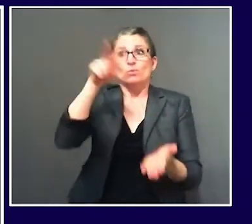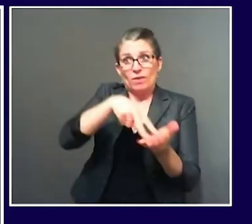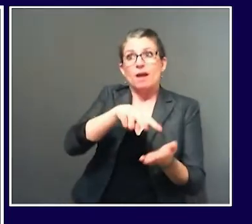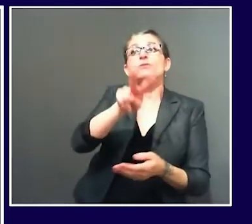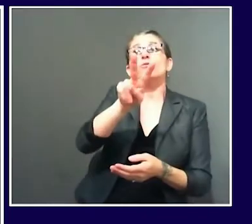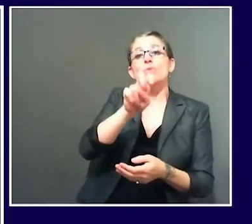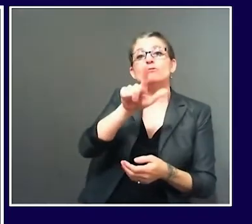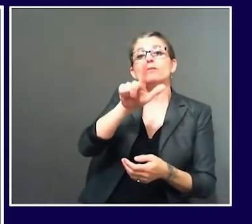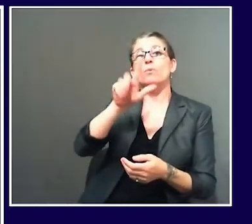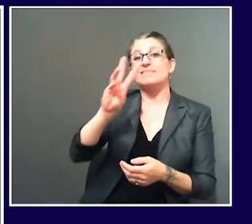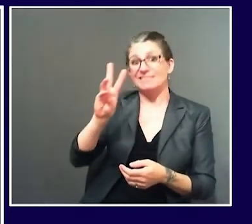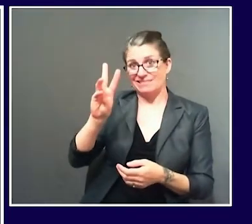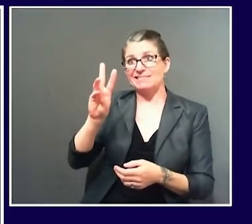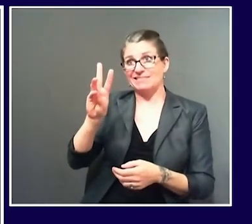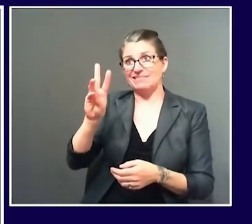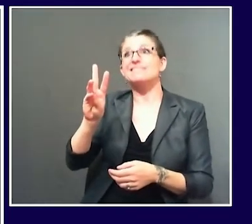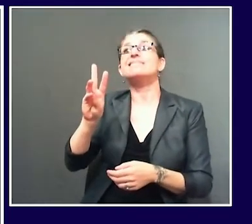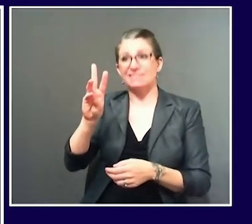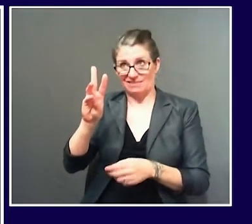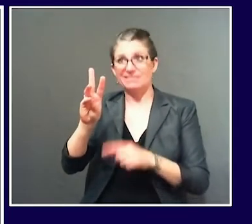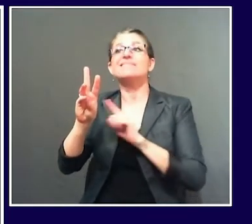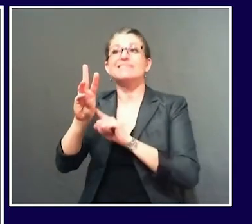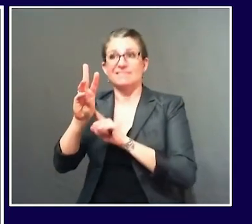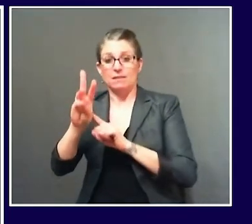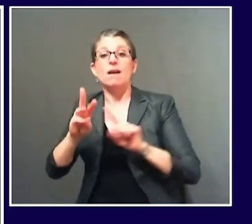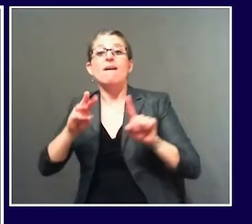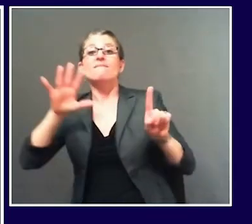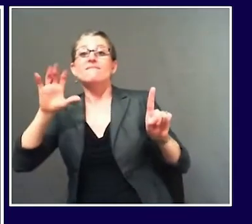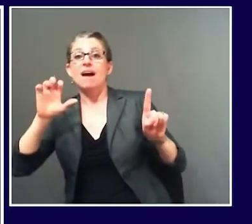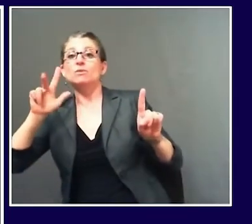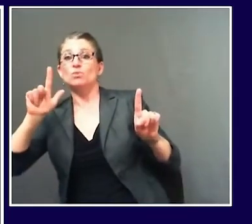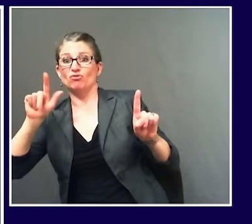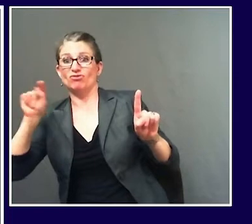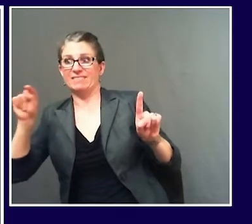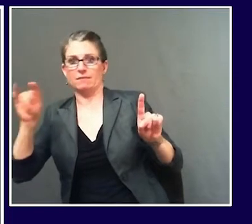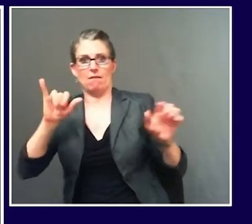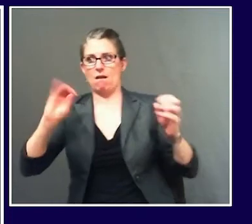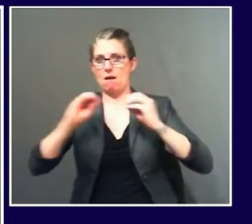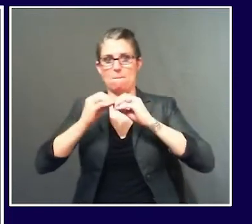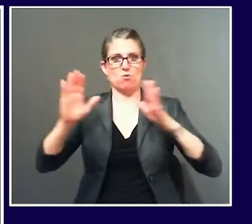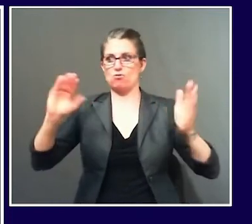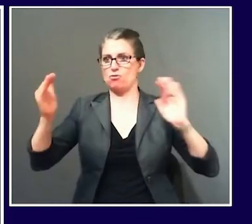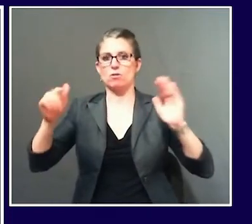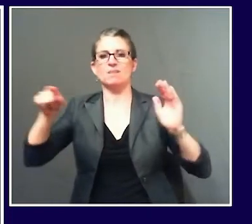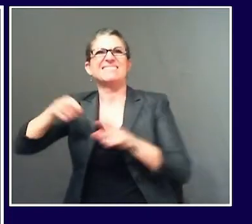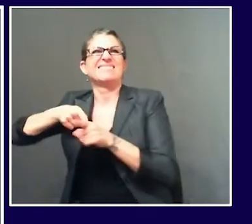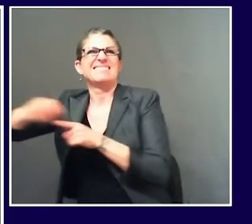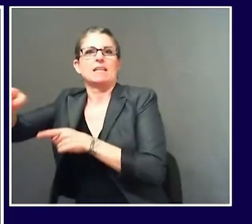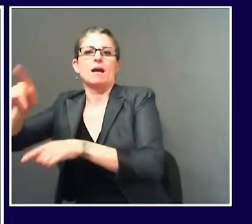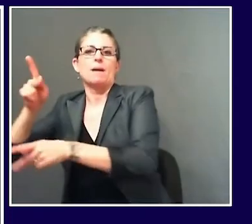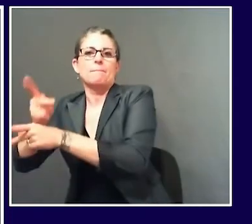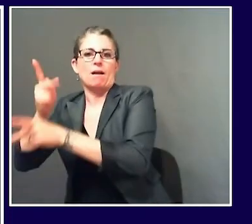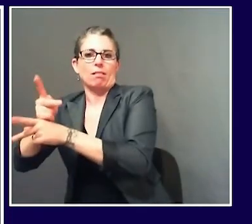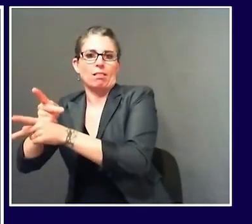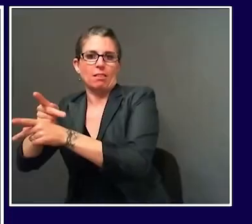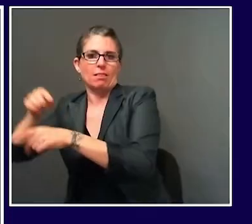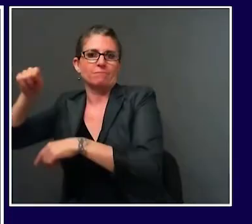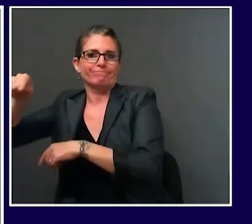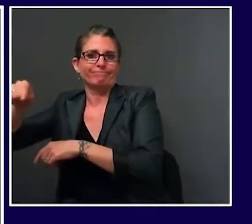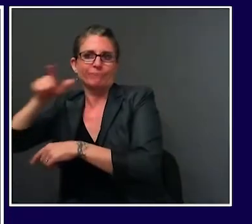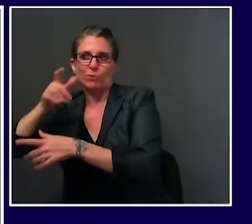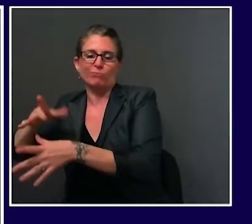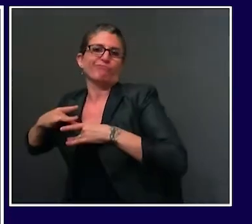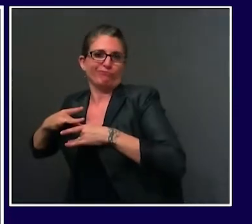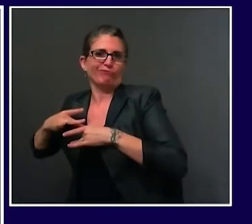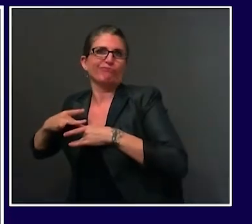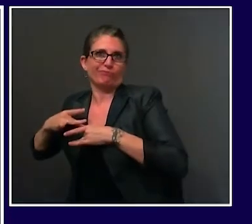workers. I'd like to provide an update on some of the outbreaks that Maine CDC has been involved with.